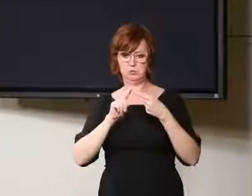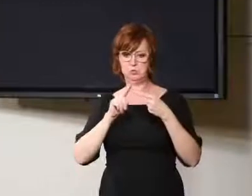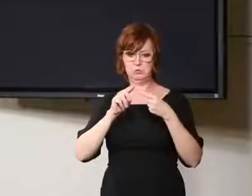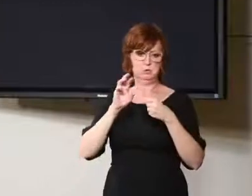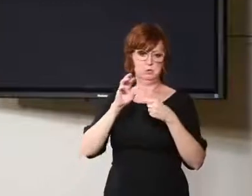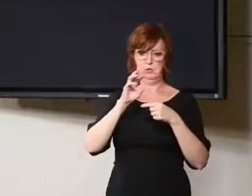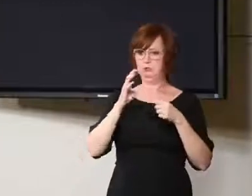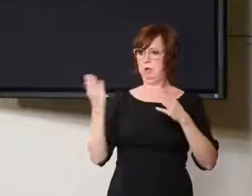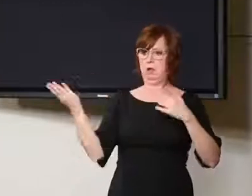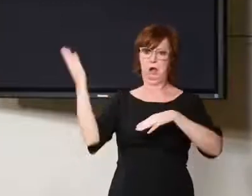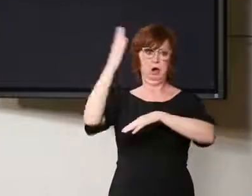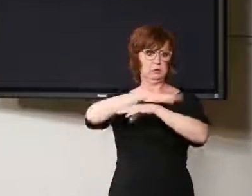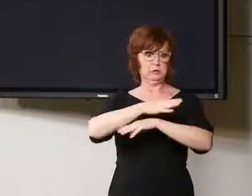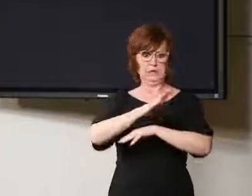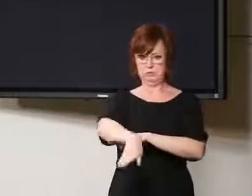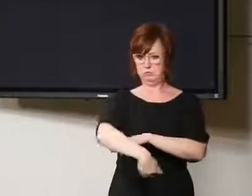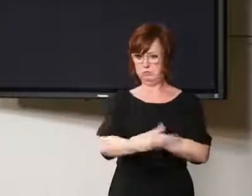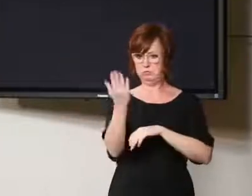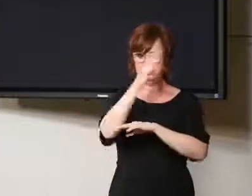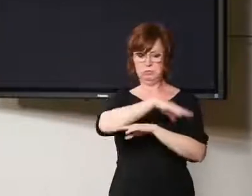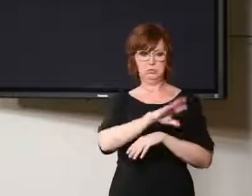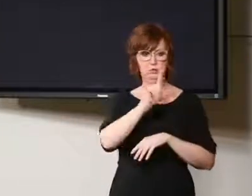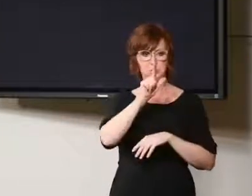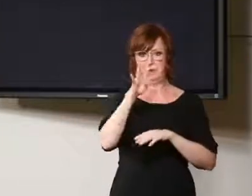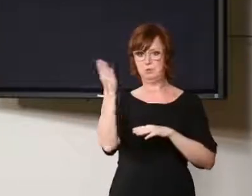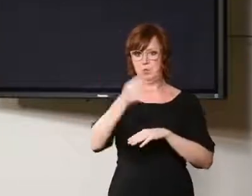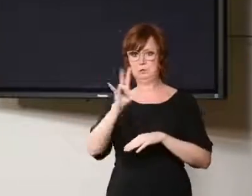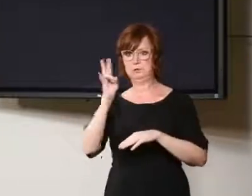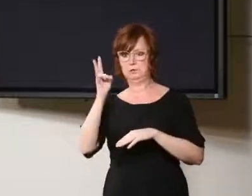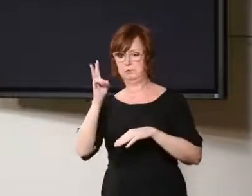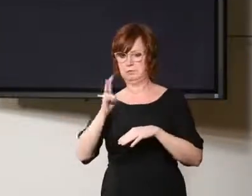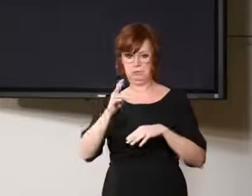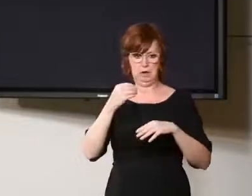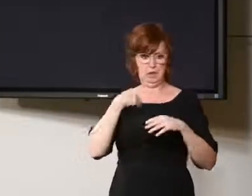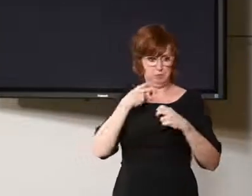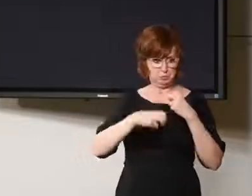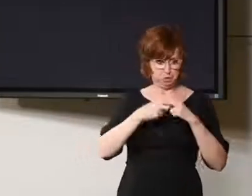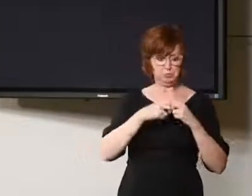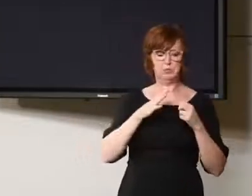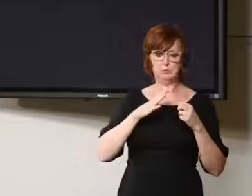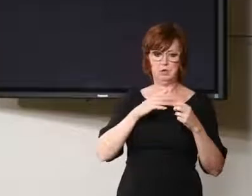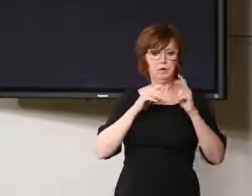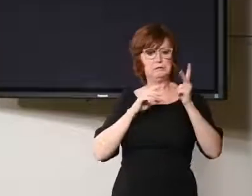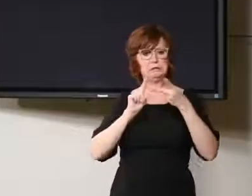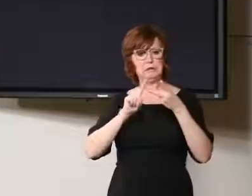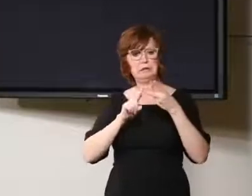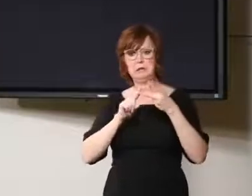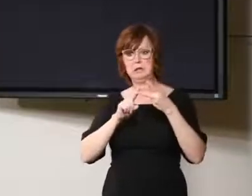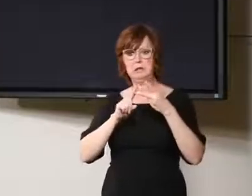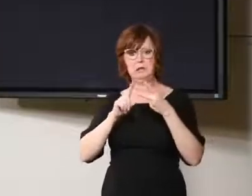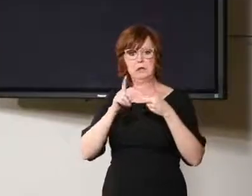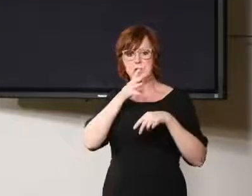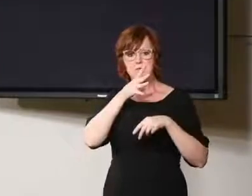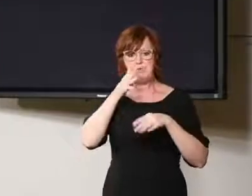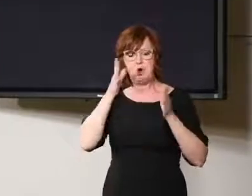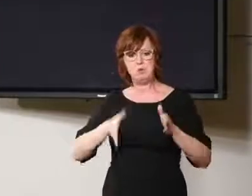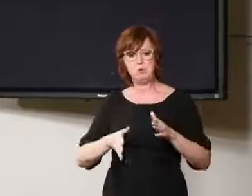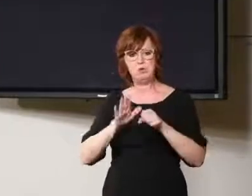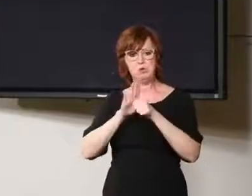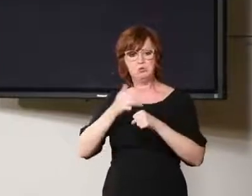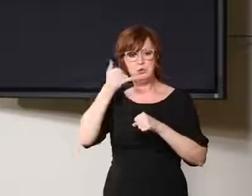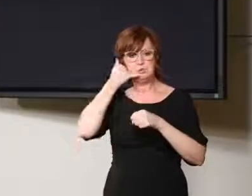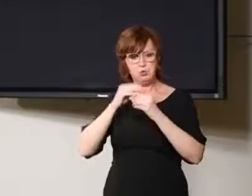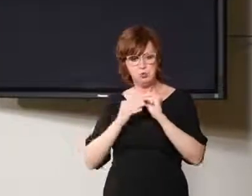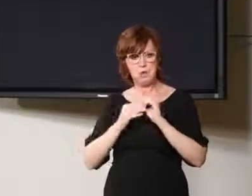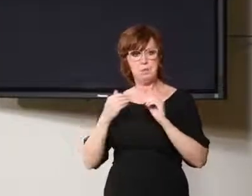week for people with mental health concerns. The Farm Stress Line provides support for farmers and ranchers and